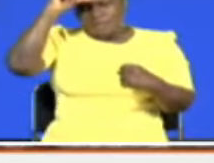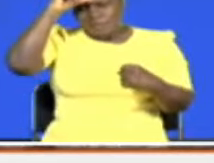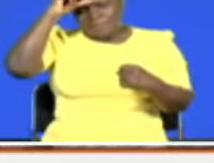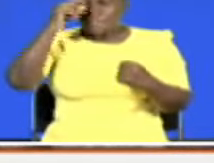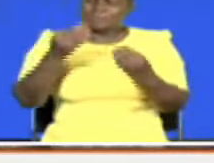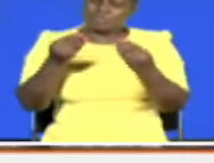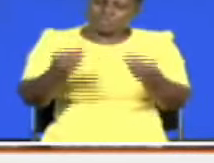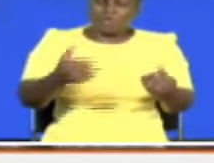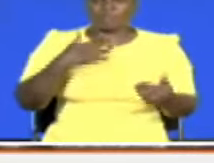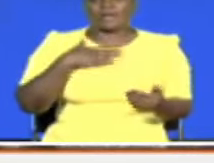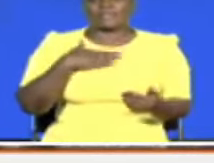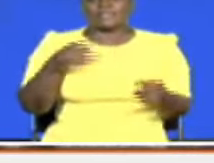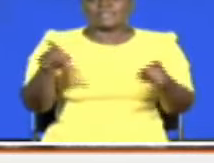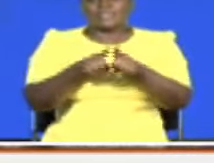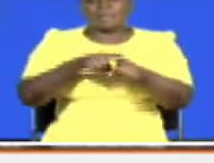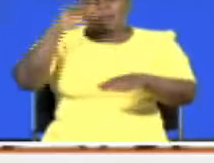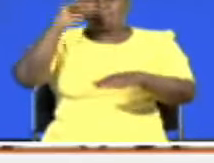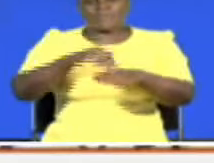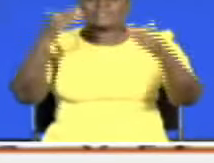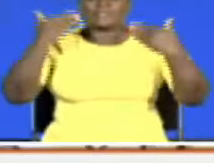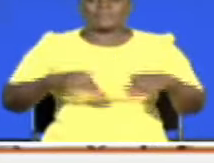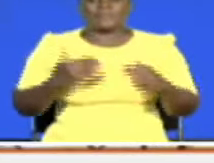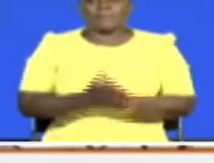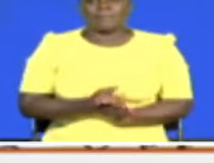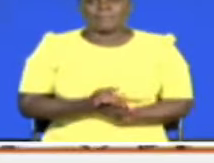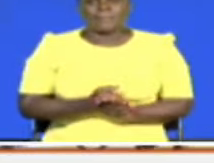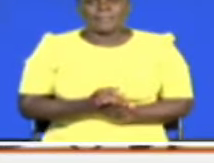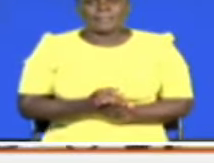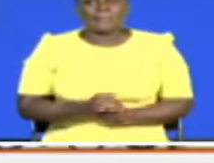atushughulikie kama waadhiriwa. Marion Barasa, KTN News.